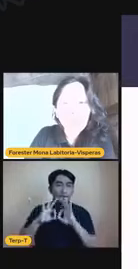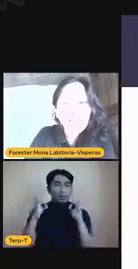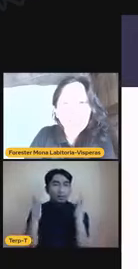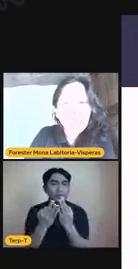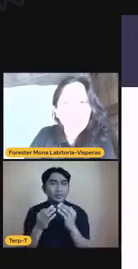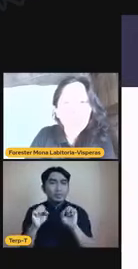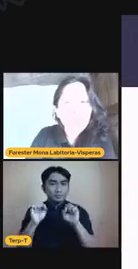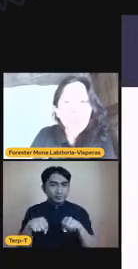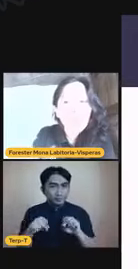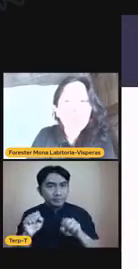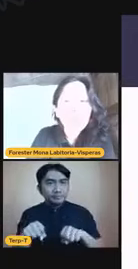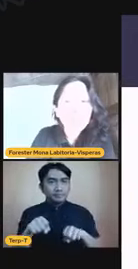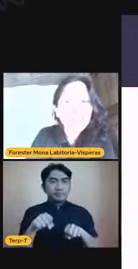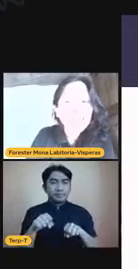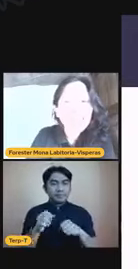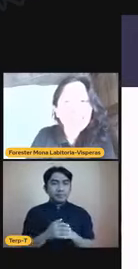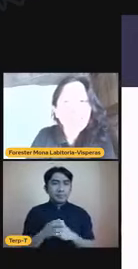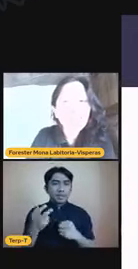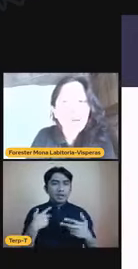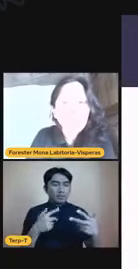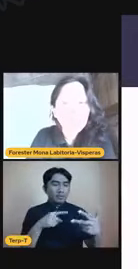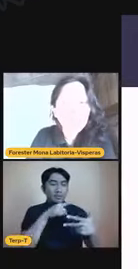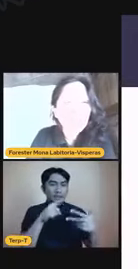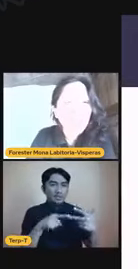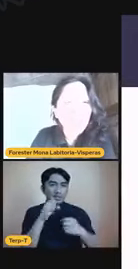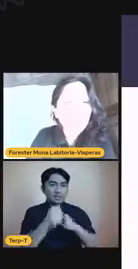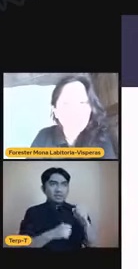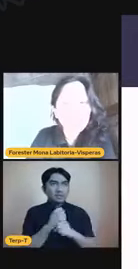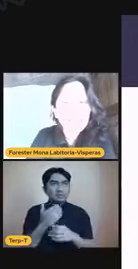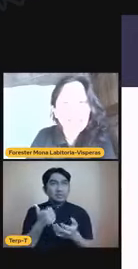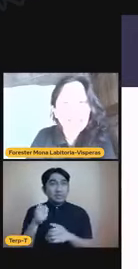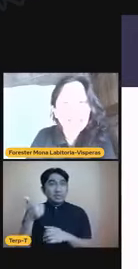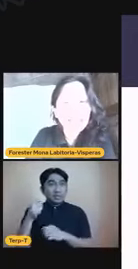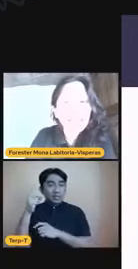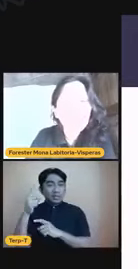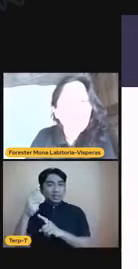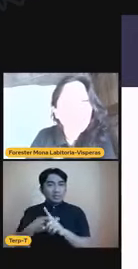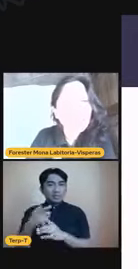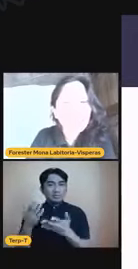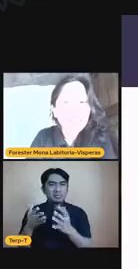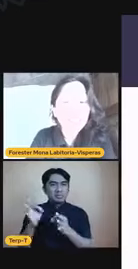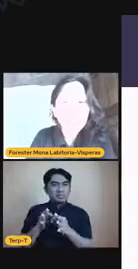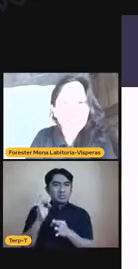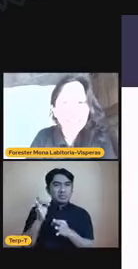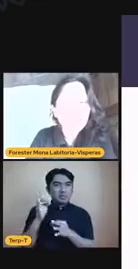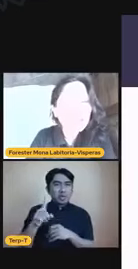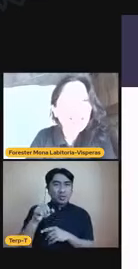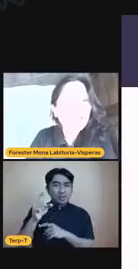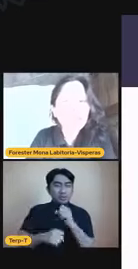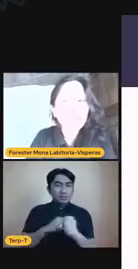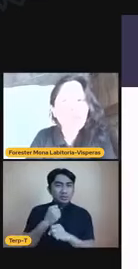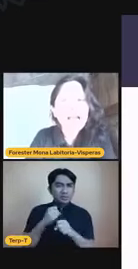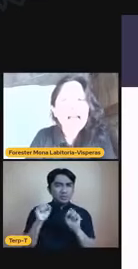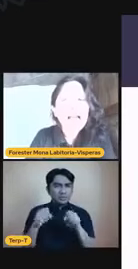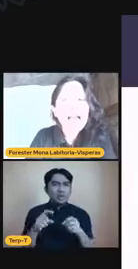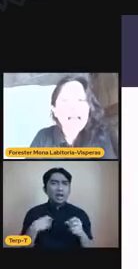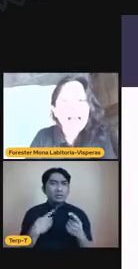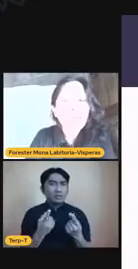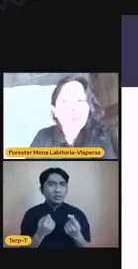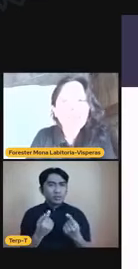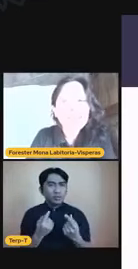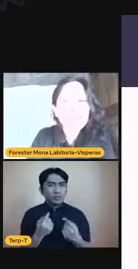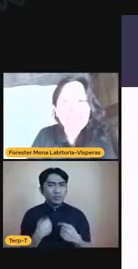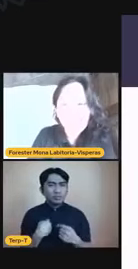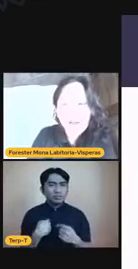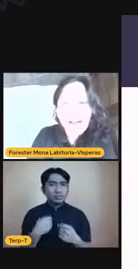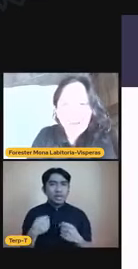were able to catch up 3 years and 10 months of behavioral delay in 1 year. What did I do?